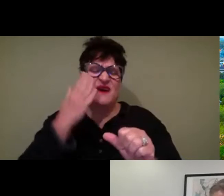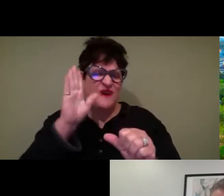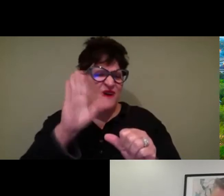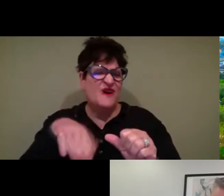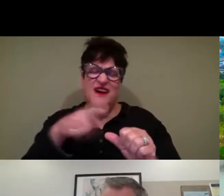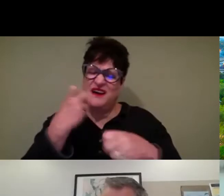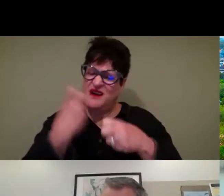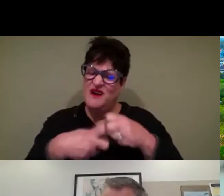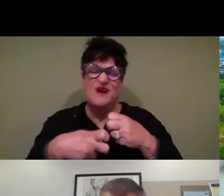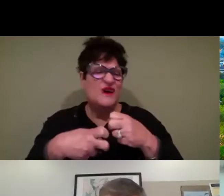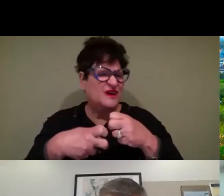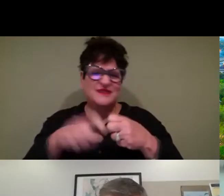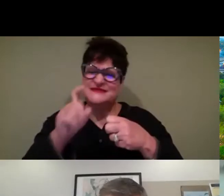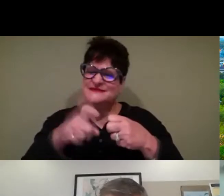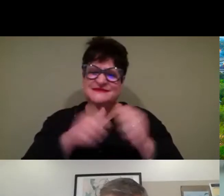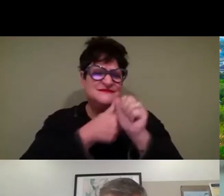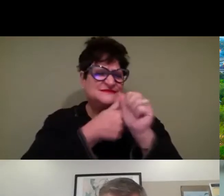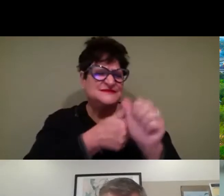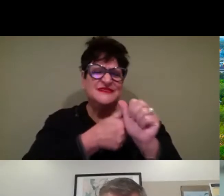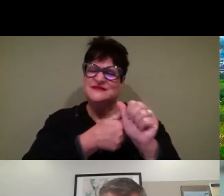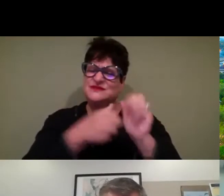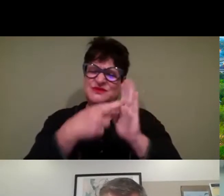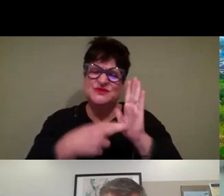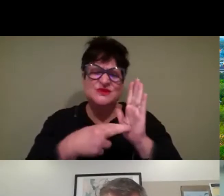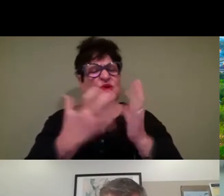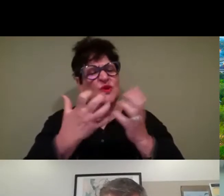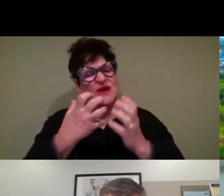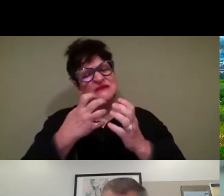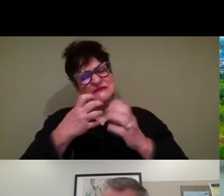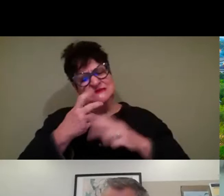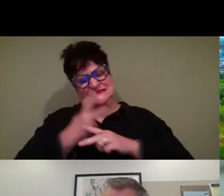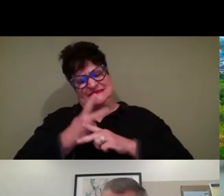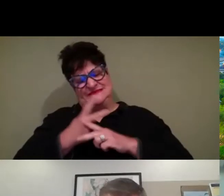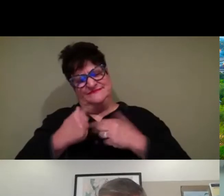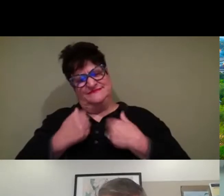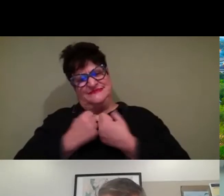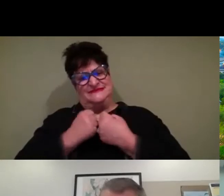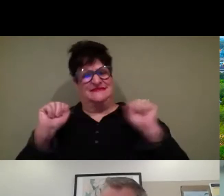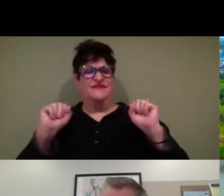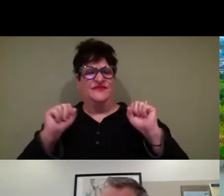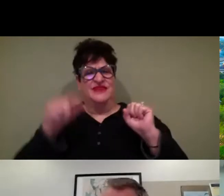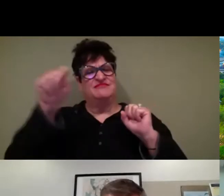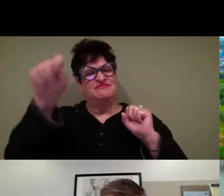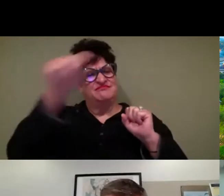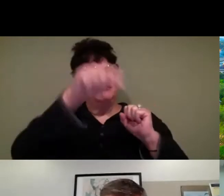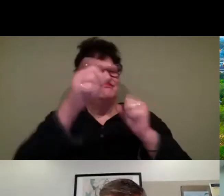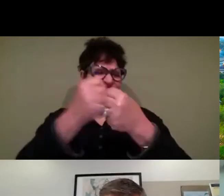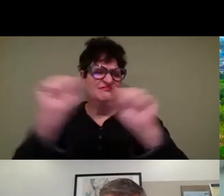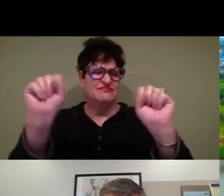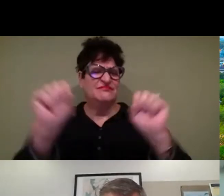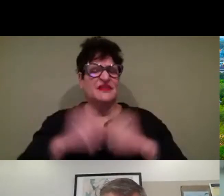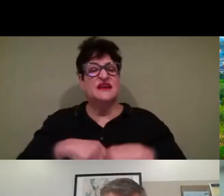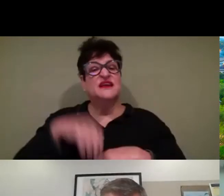continuing to do everything we can to keep each other safe. We've also noted, and the CDC has noted,